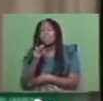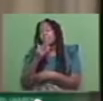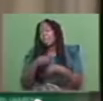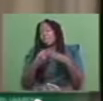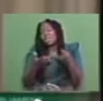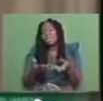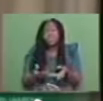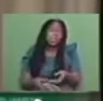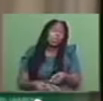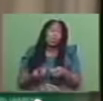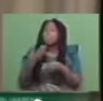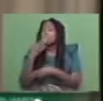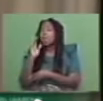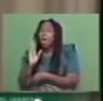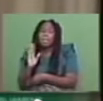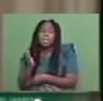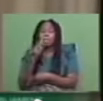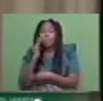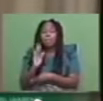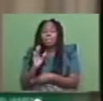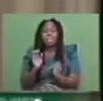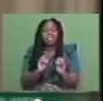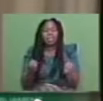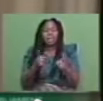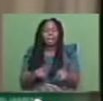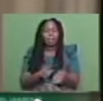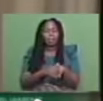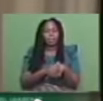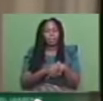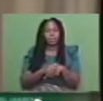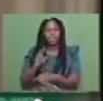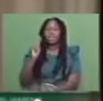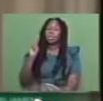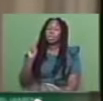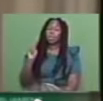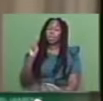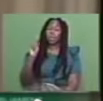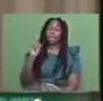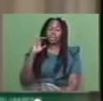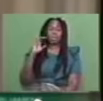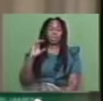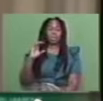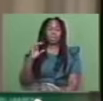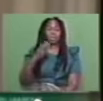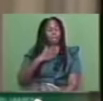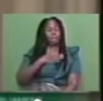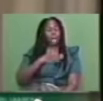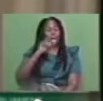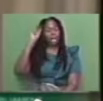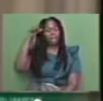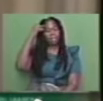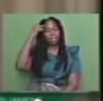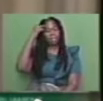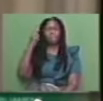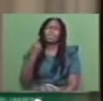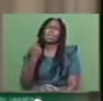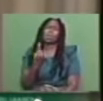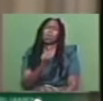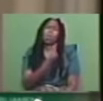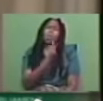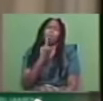Today, as I close, I say, the UNC is committed. The UNC is the only party that